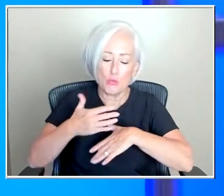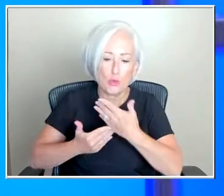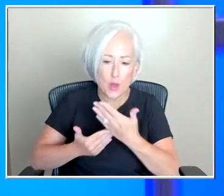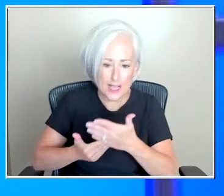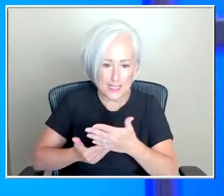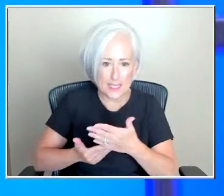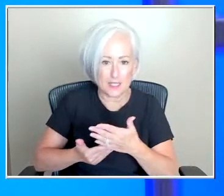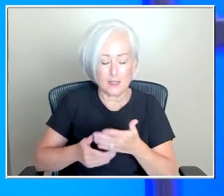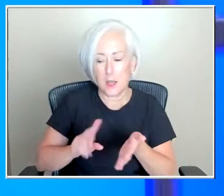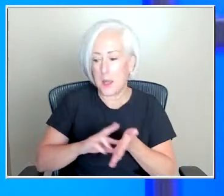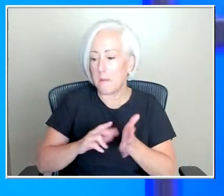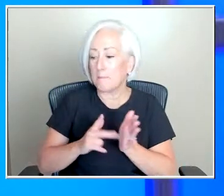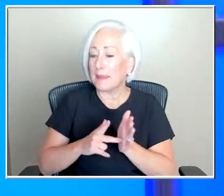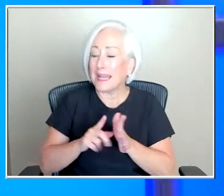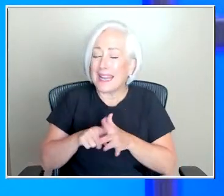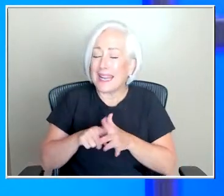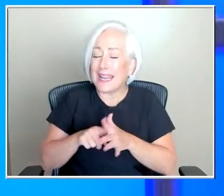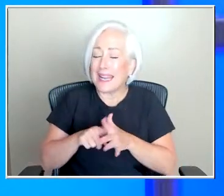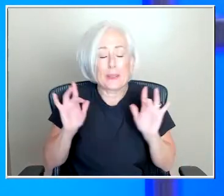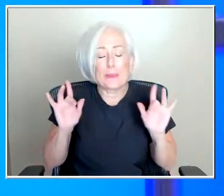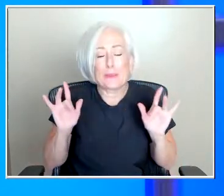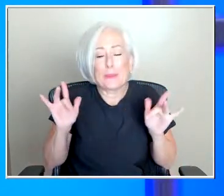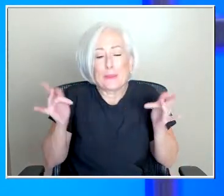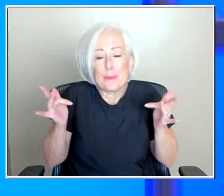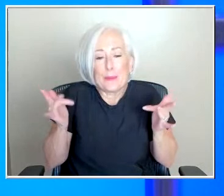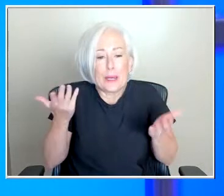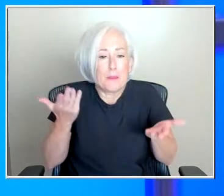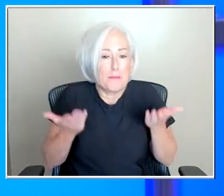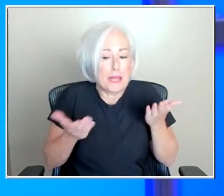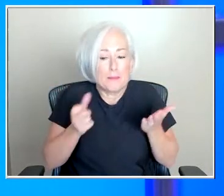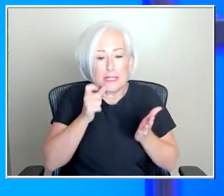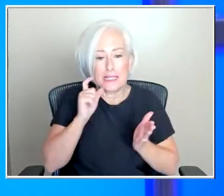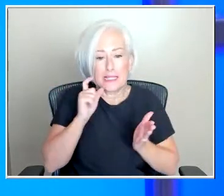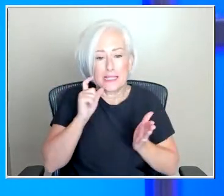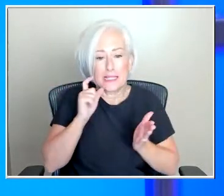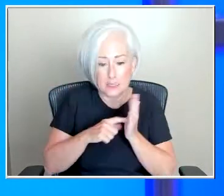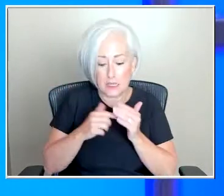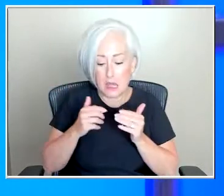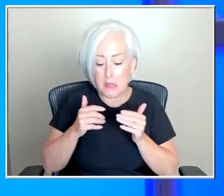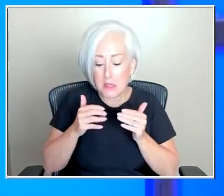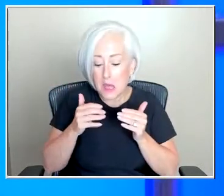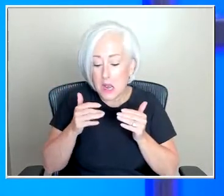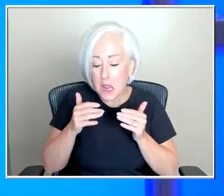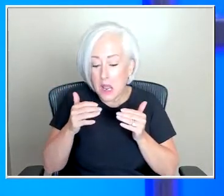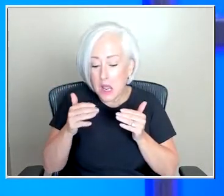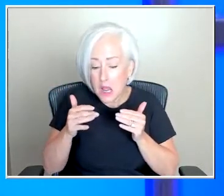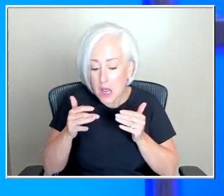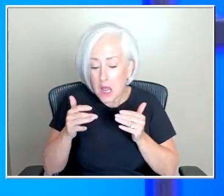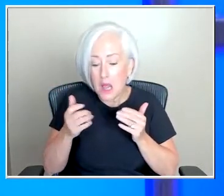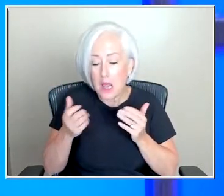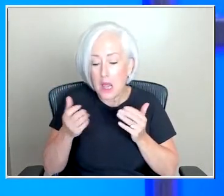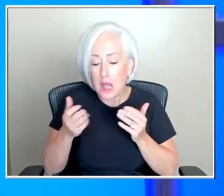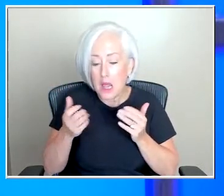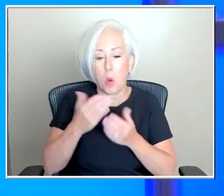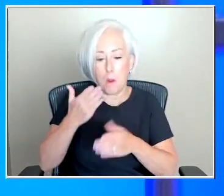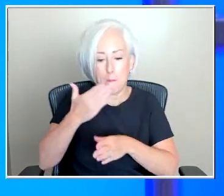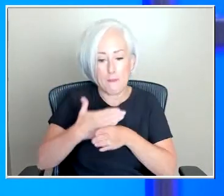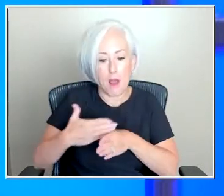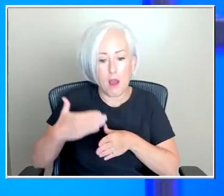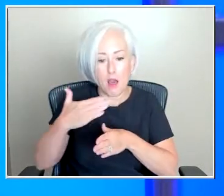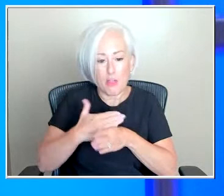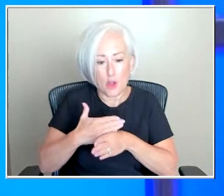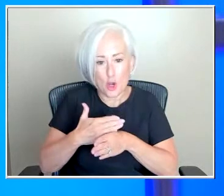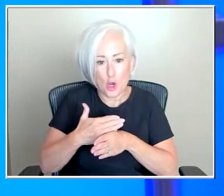mild. You may not notice them that much in the beginning. And then when they become a little more bothersome, often medication is really the answer, because